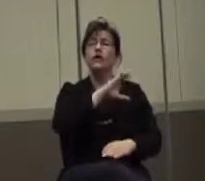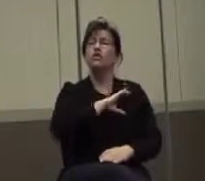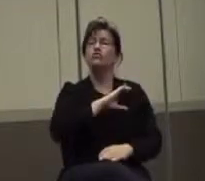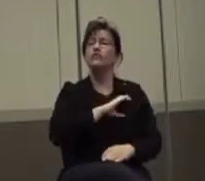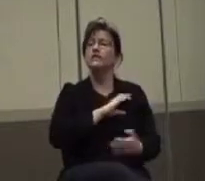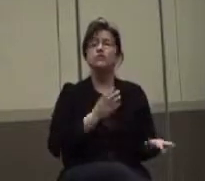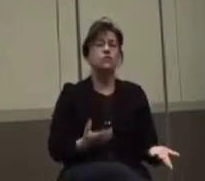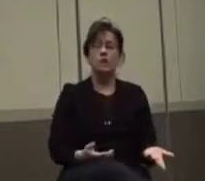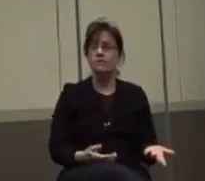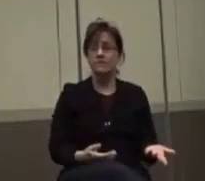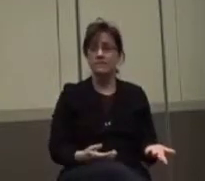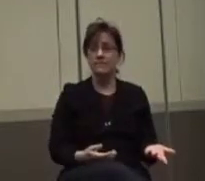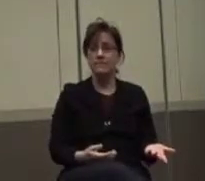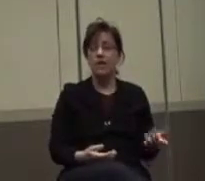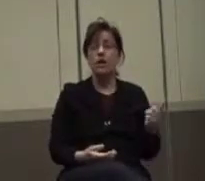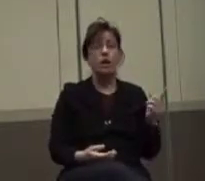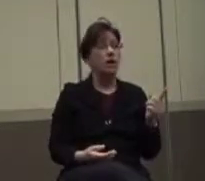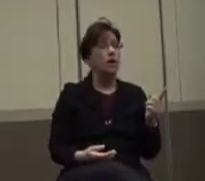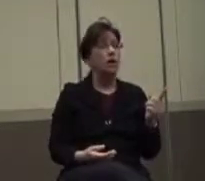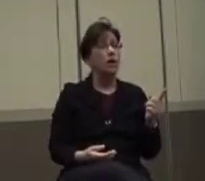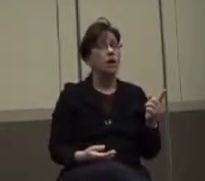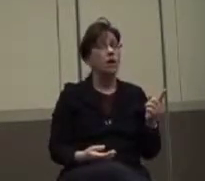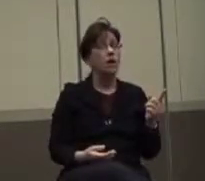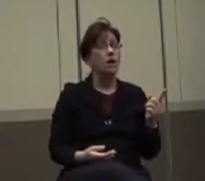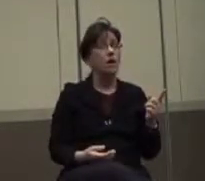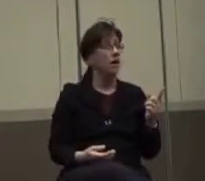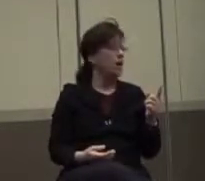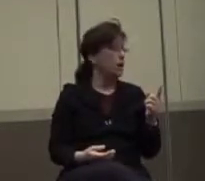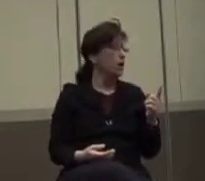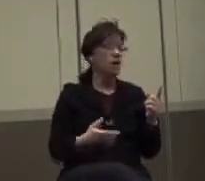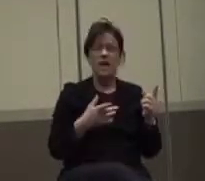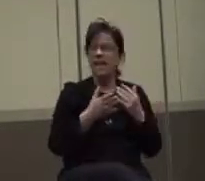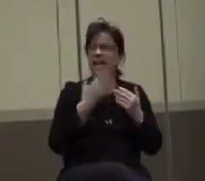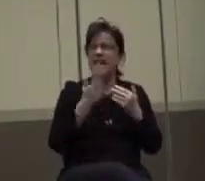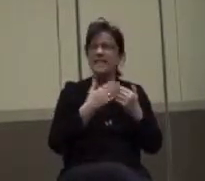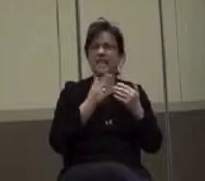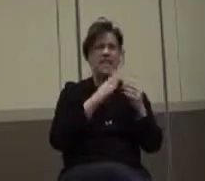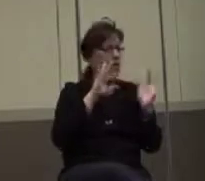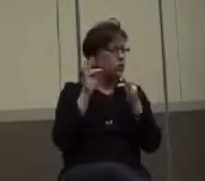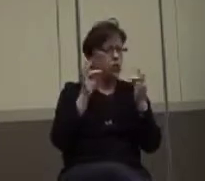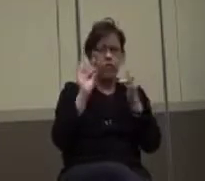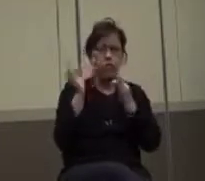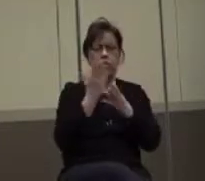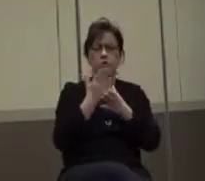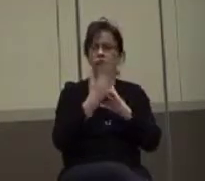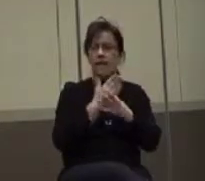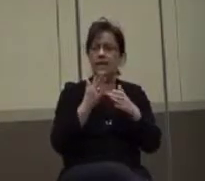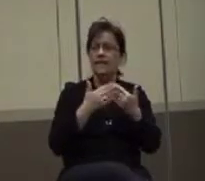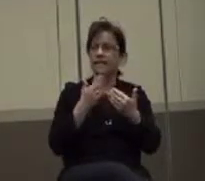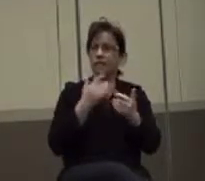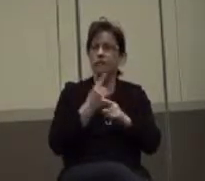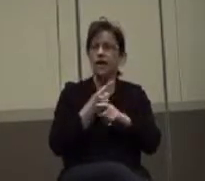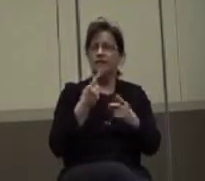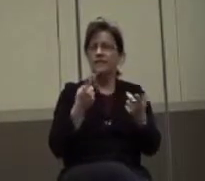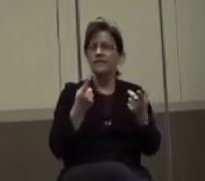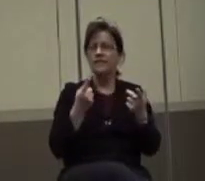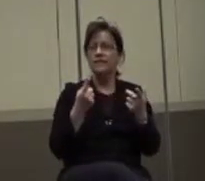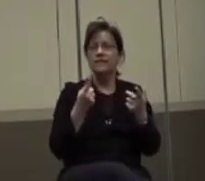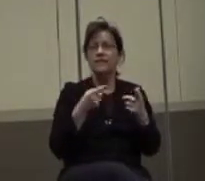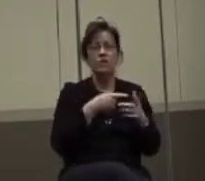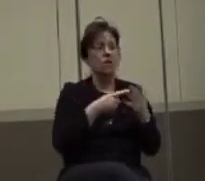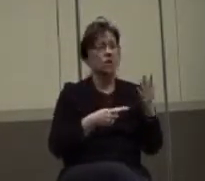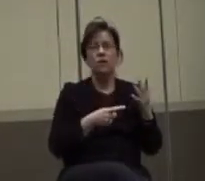Okay. Yeah, she's one of the things is she's easily distracted, right? Now we say, people can't. They attend well. They attend to